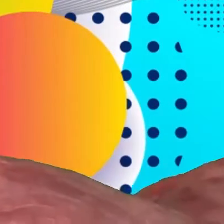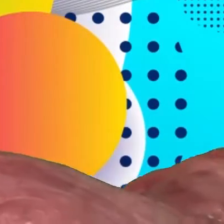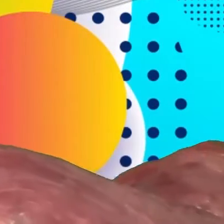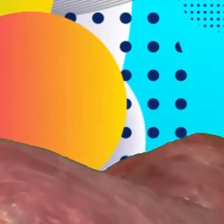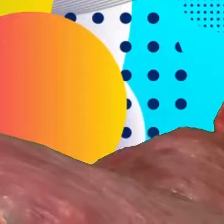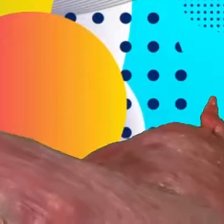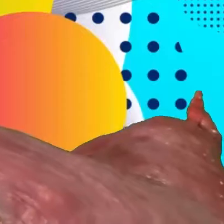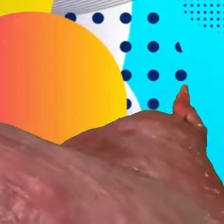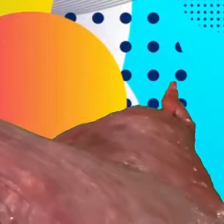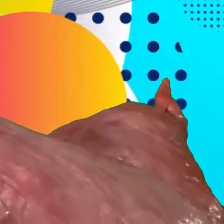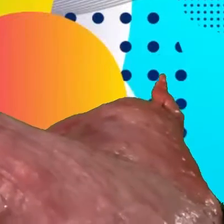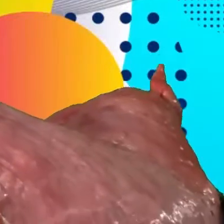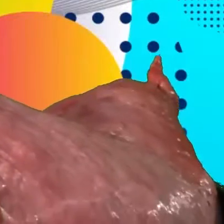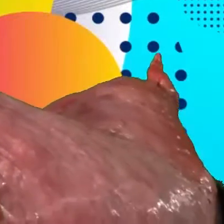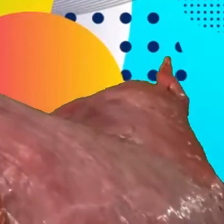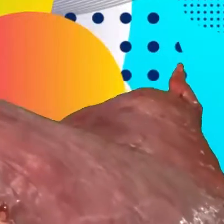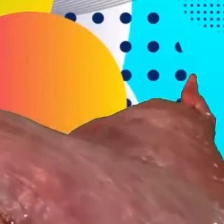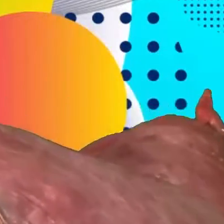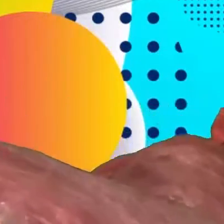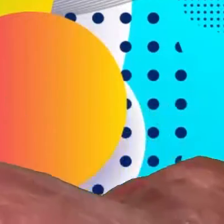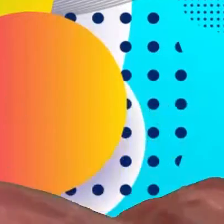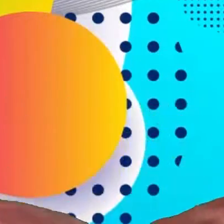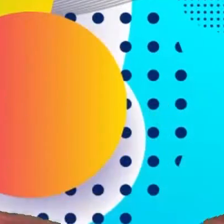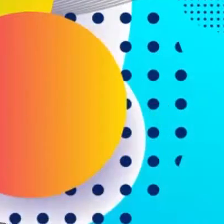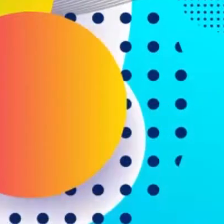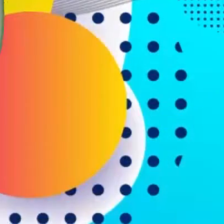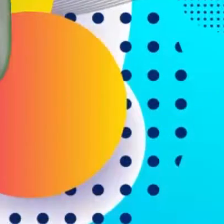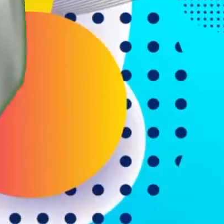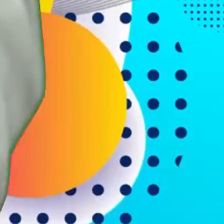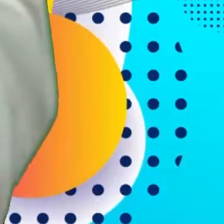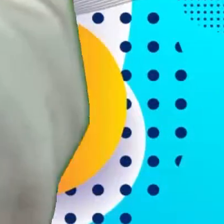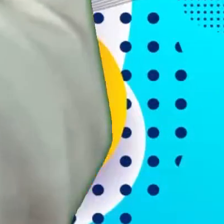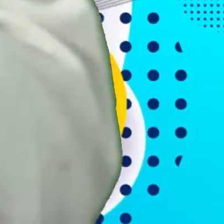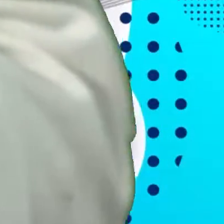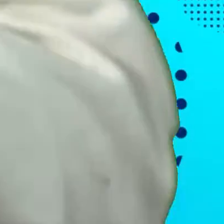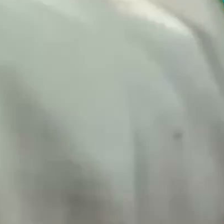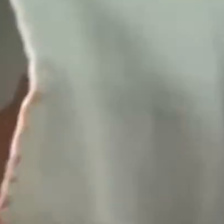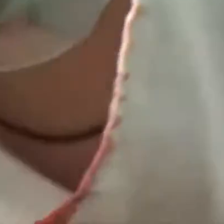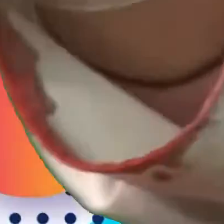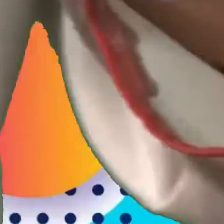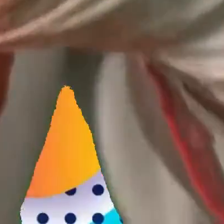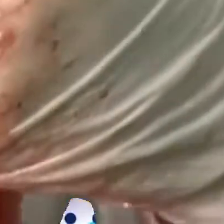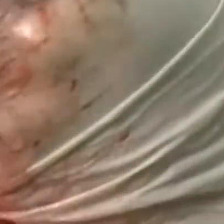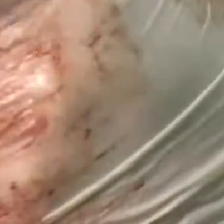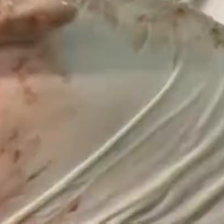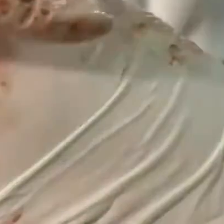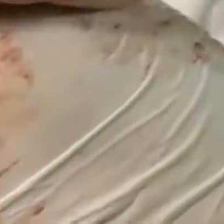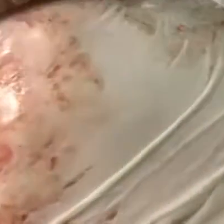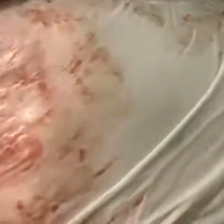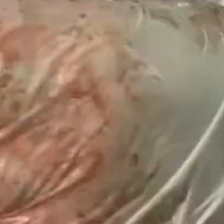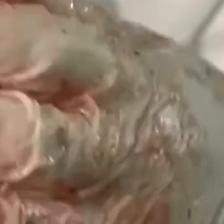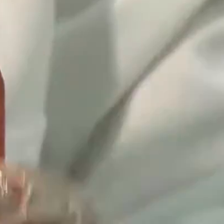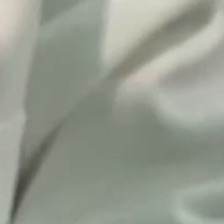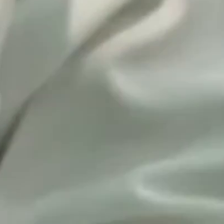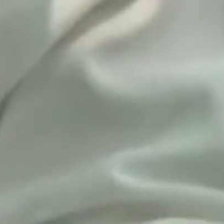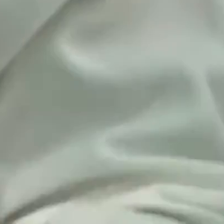means hollow tubes. Look at this, all right? It must be hollow. Now, this is my trachea. Now, if you have a look over here,